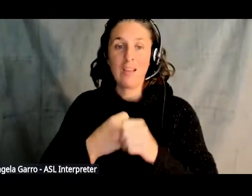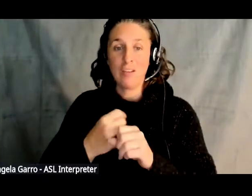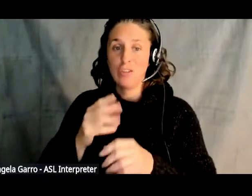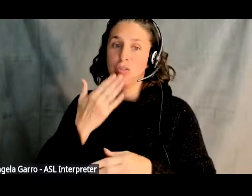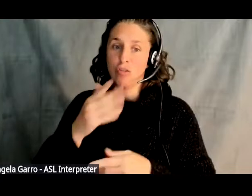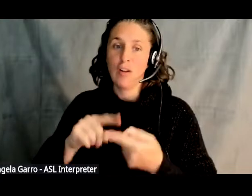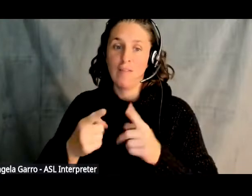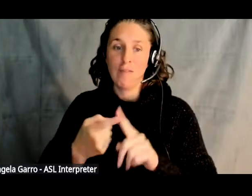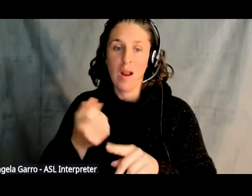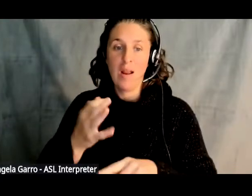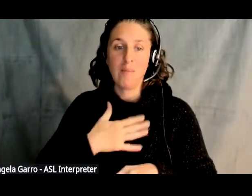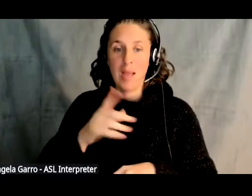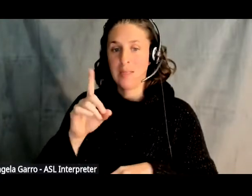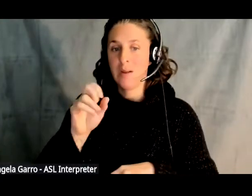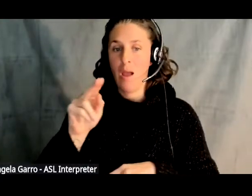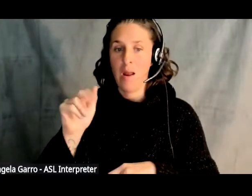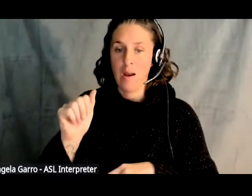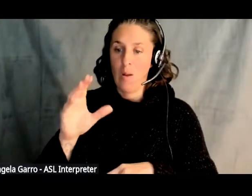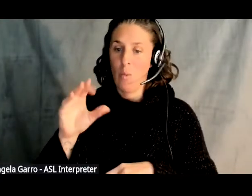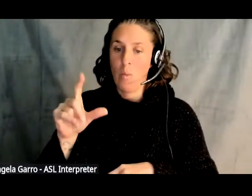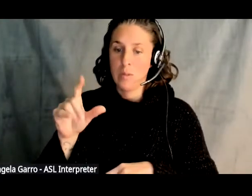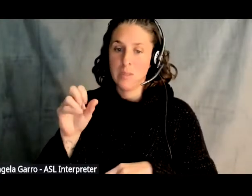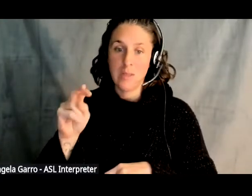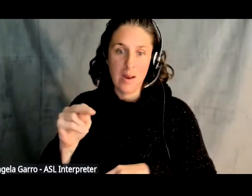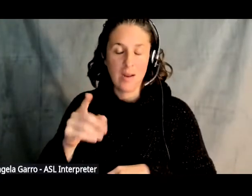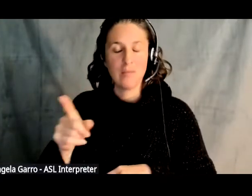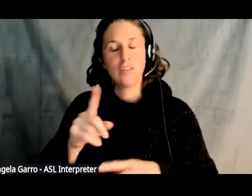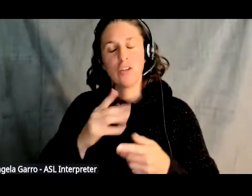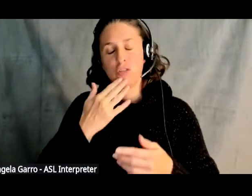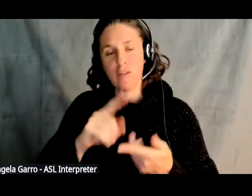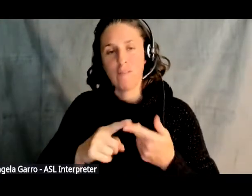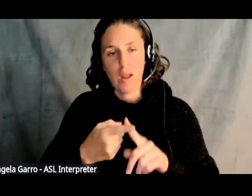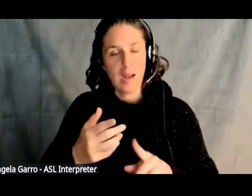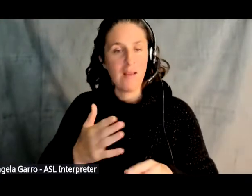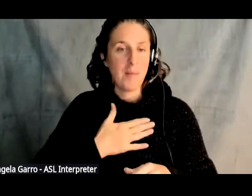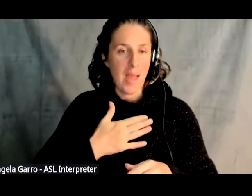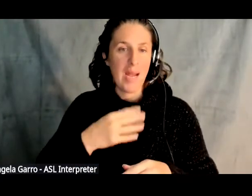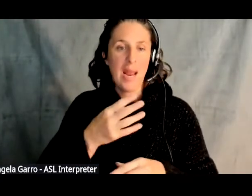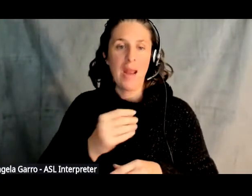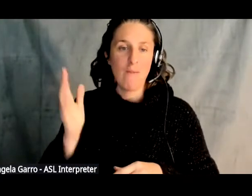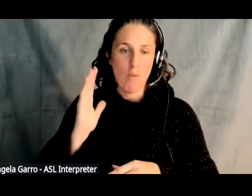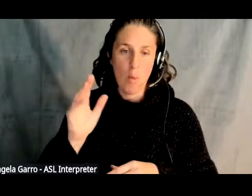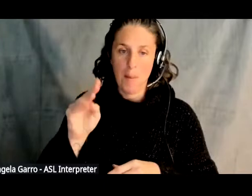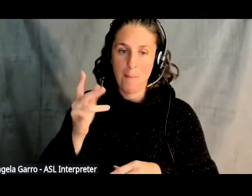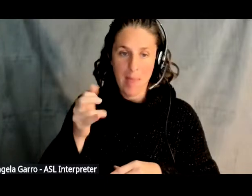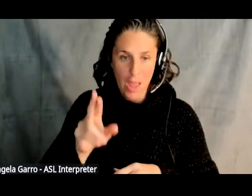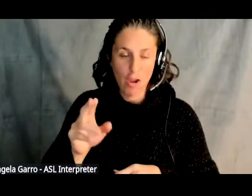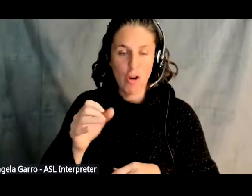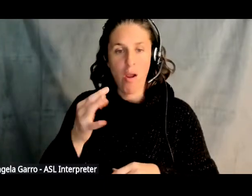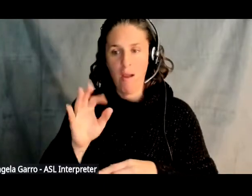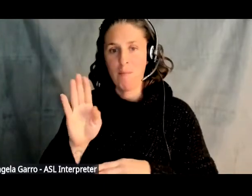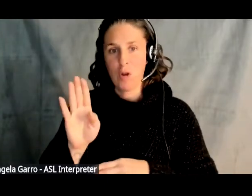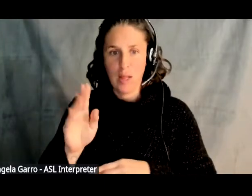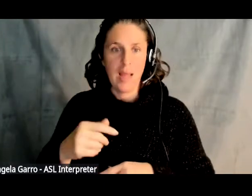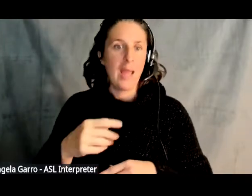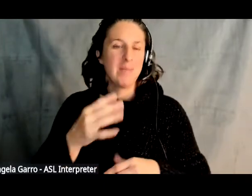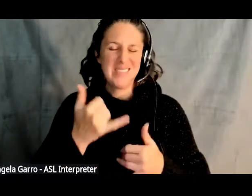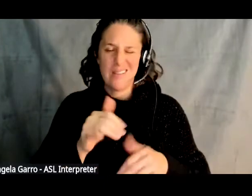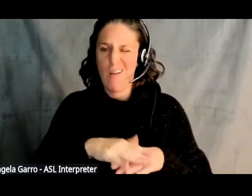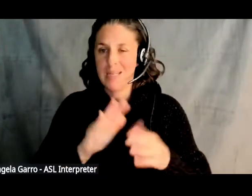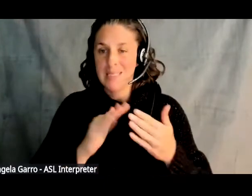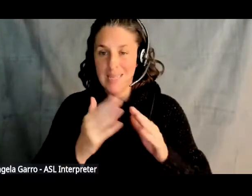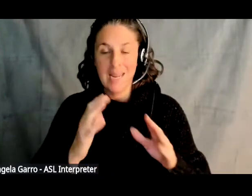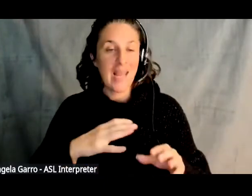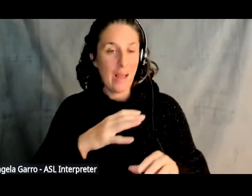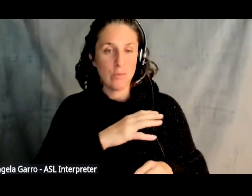Colson. And she's a very good friend of mine and former mayor of Burlingame, and she's still on the city council. And I just was so impressed. She's such a